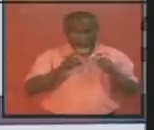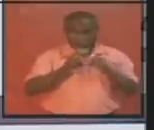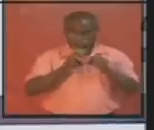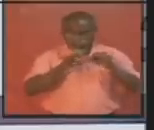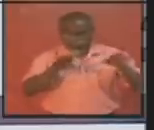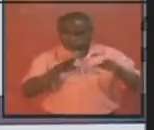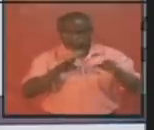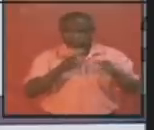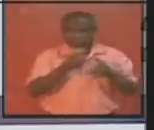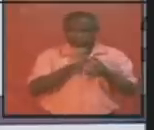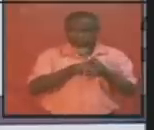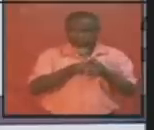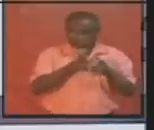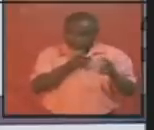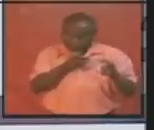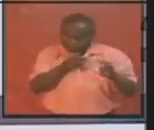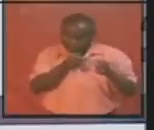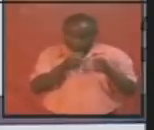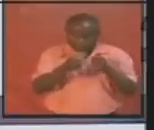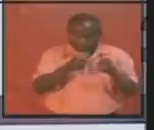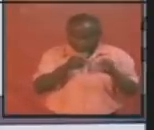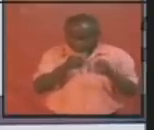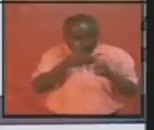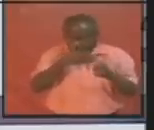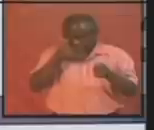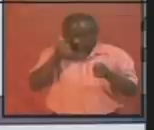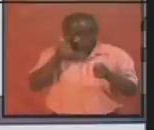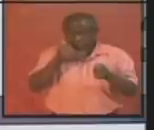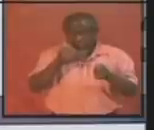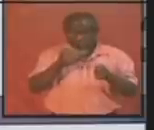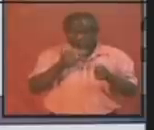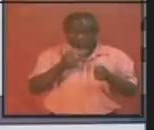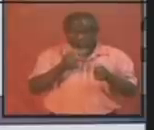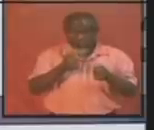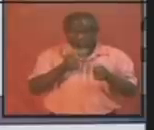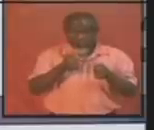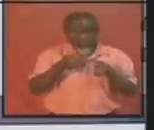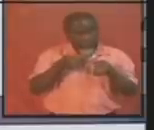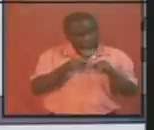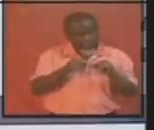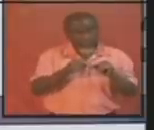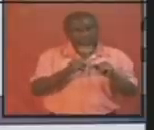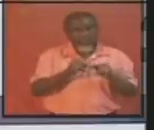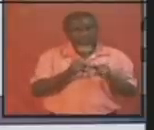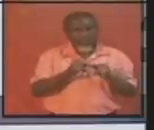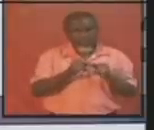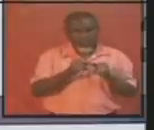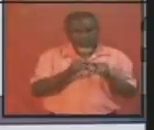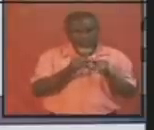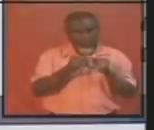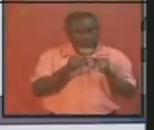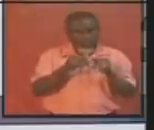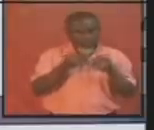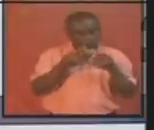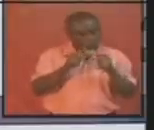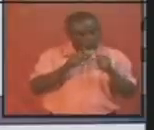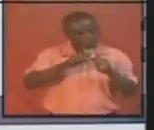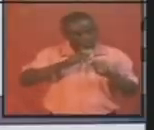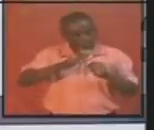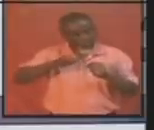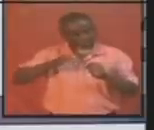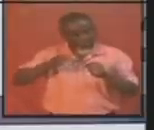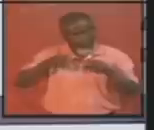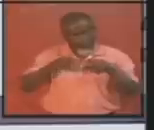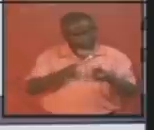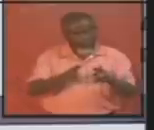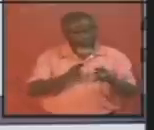all of the public health measures really do continue to be of the greatest importance. So it does not mean that while we